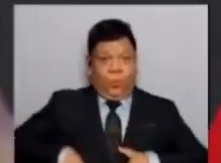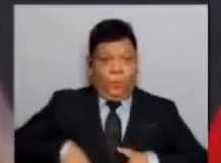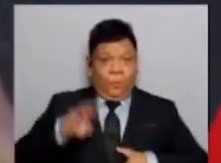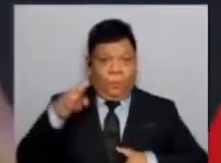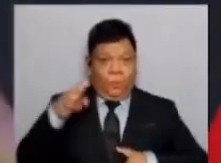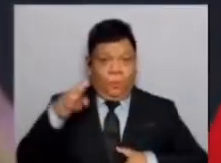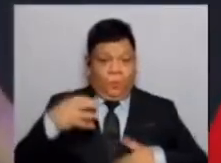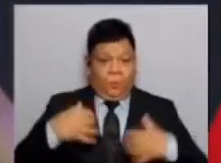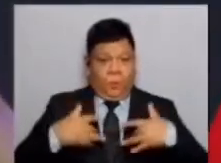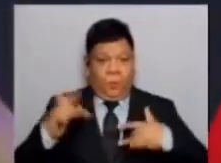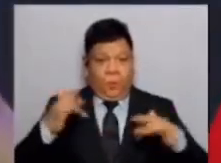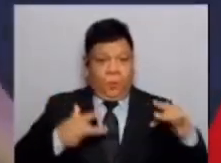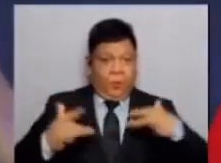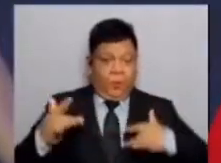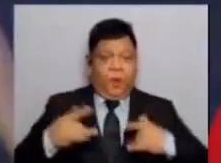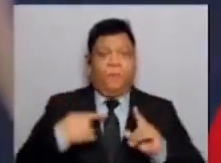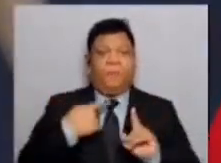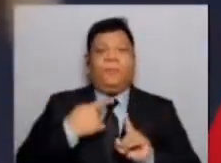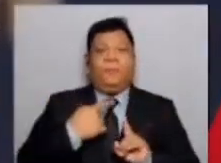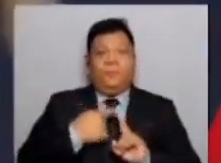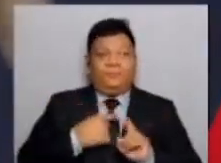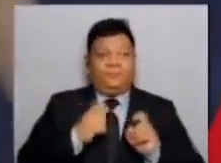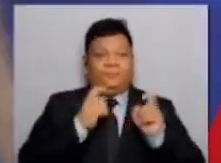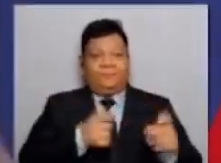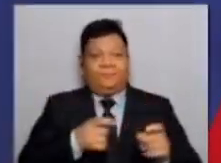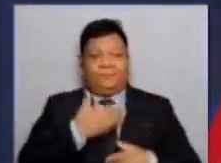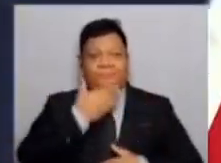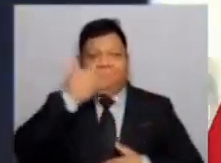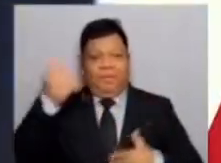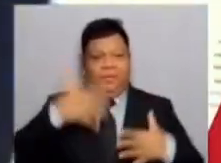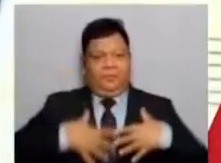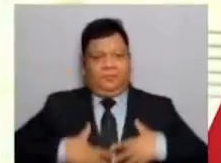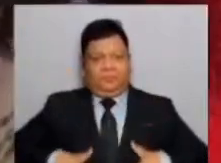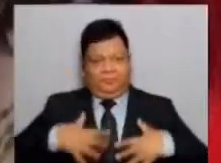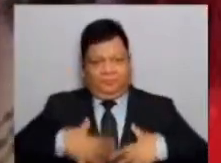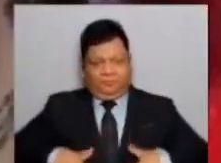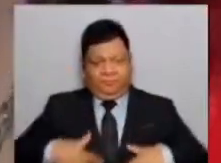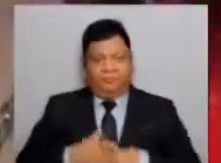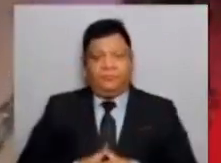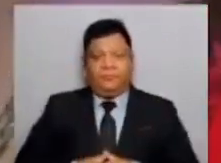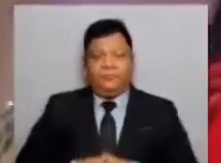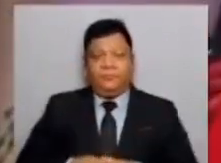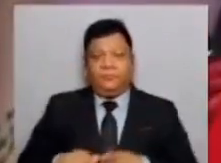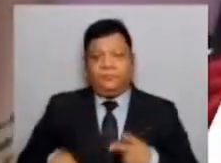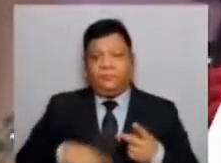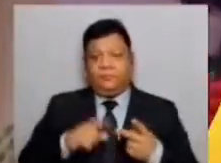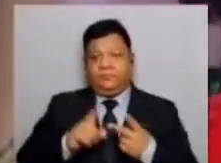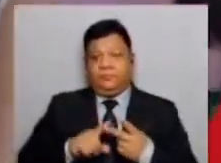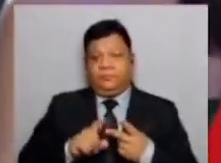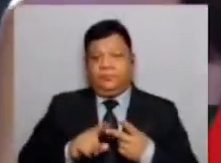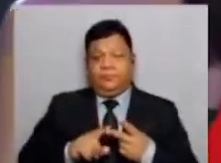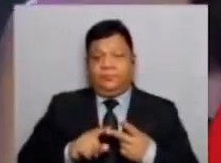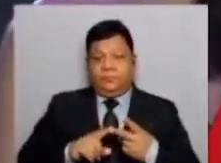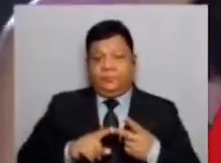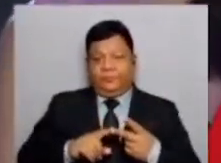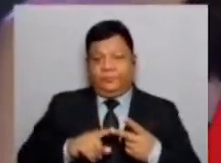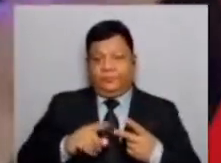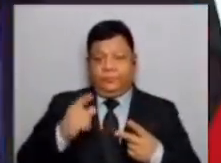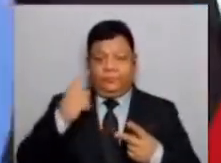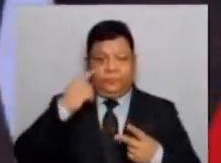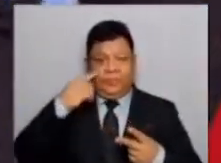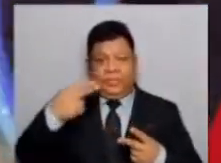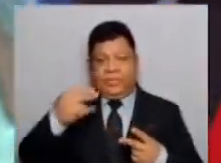Best in Evening Gown Award. Title holders din sina Miss Reina Hispano-Americana Filipinas Ingrid Santa